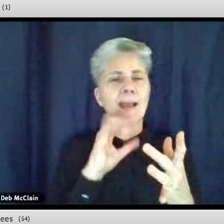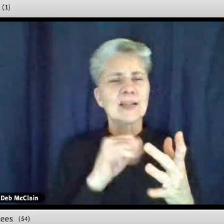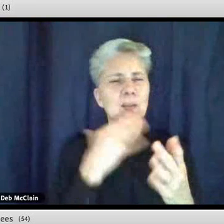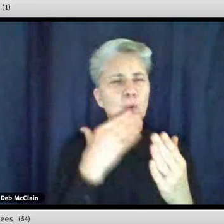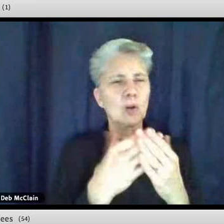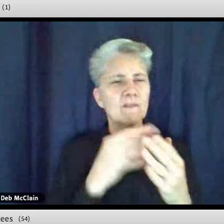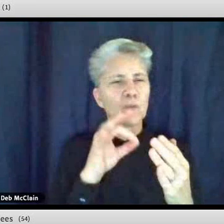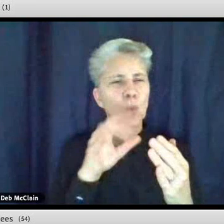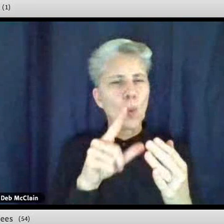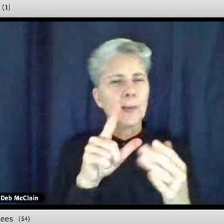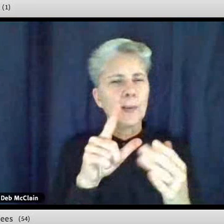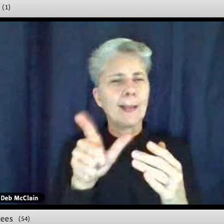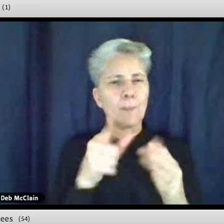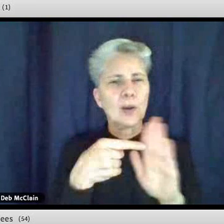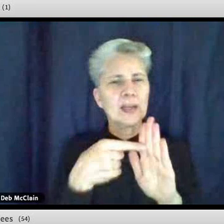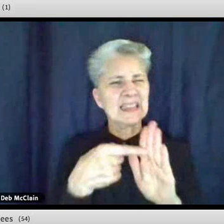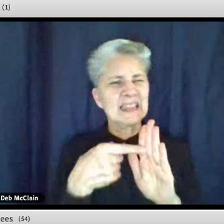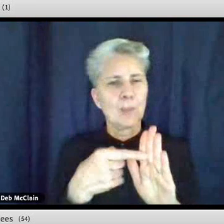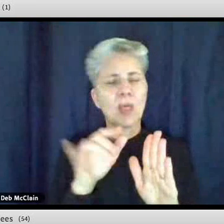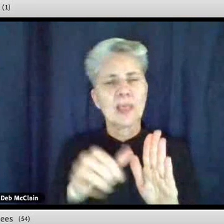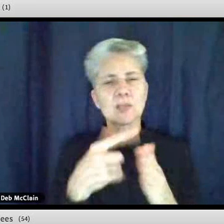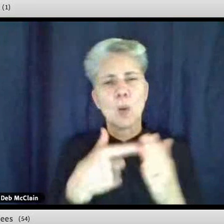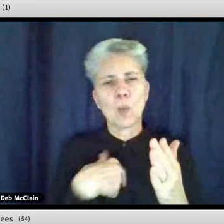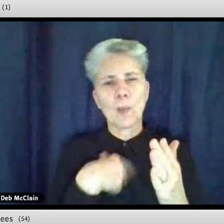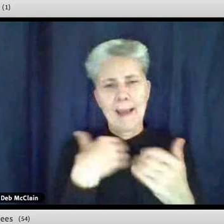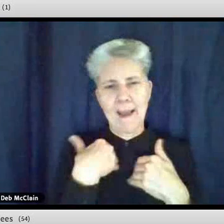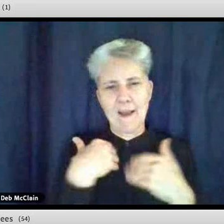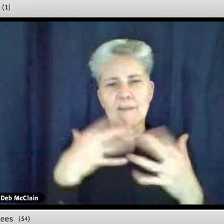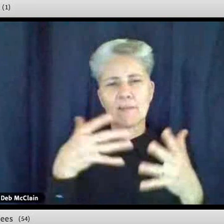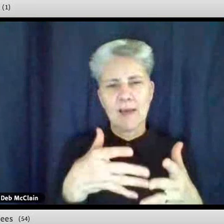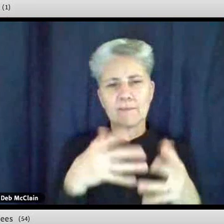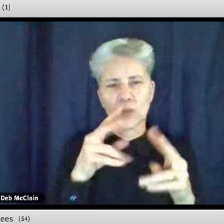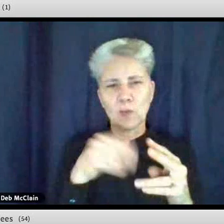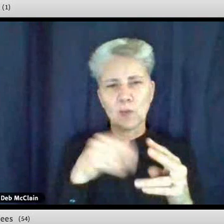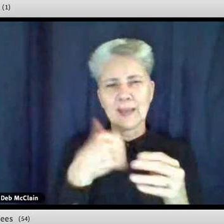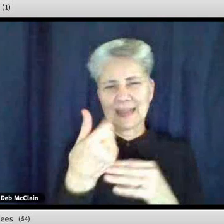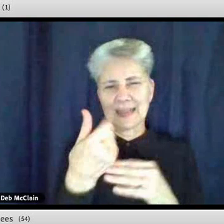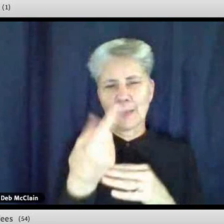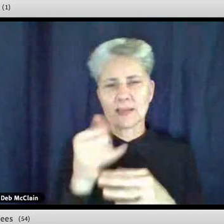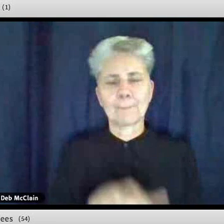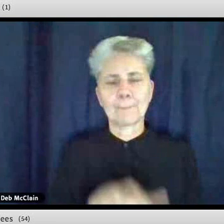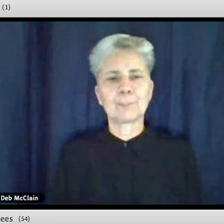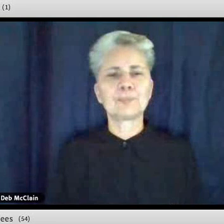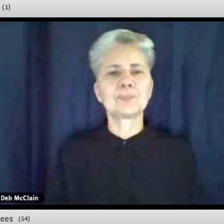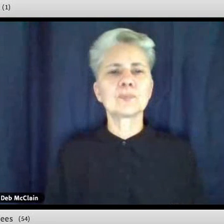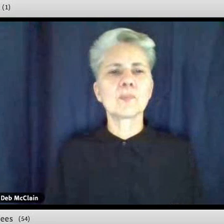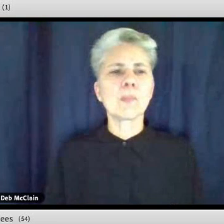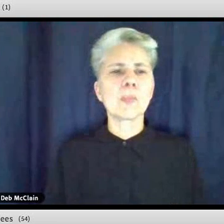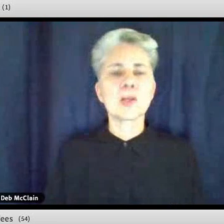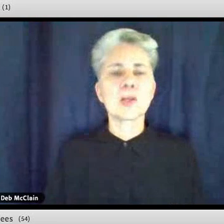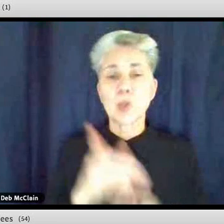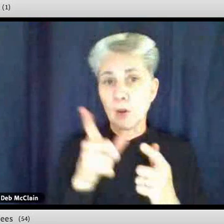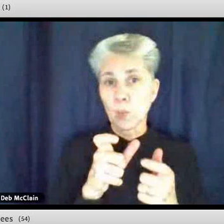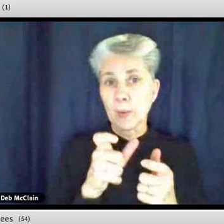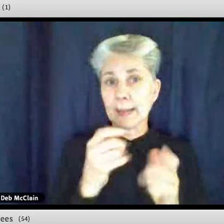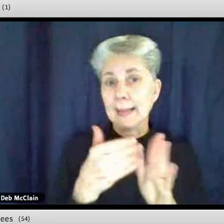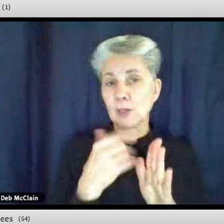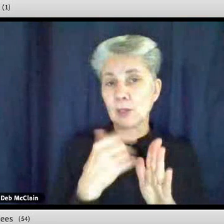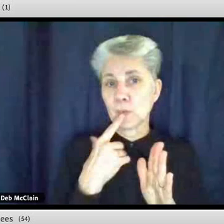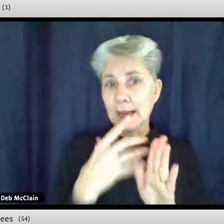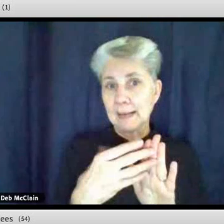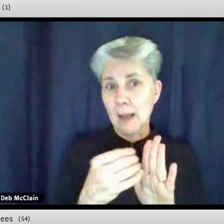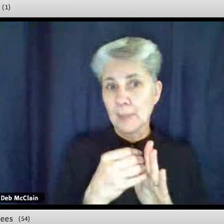of marketing what we do virtually and how there's some good Florida libraries as examples. So that's kind of what we've got to look forward